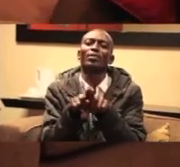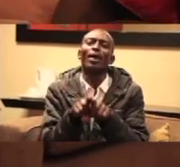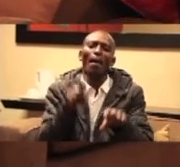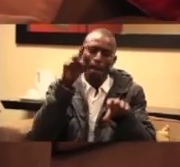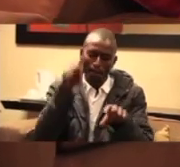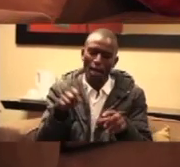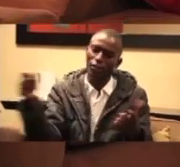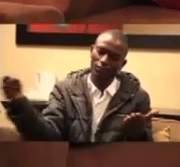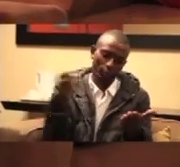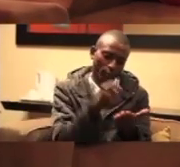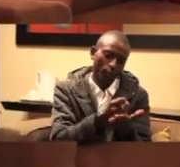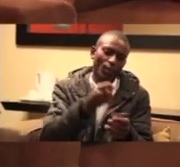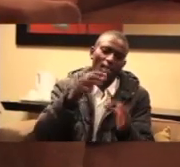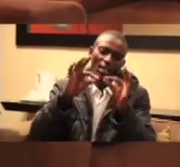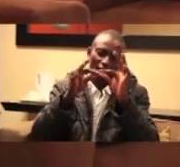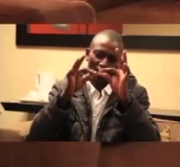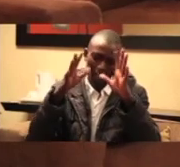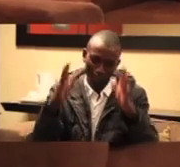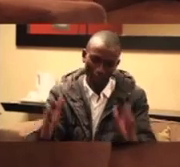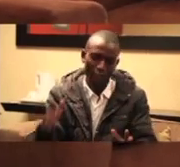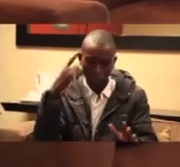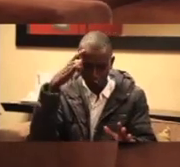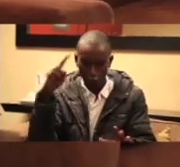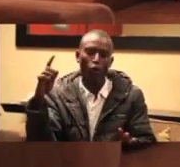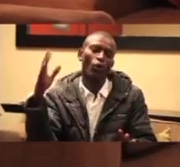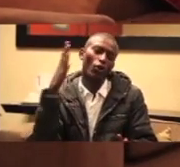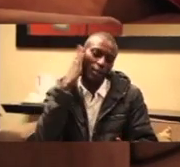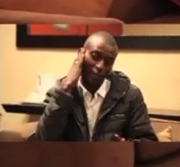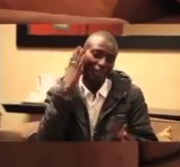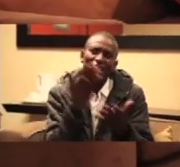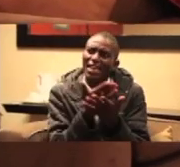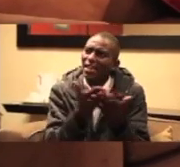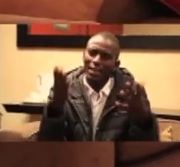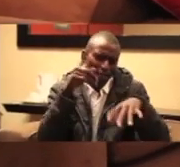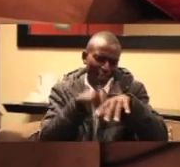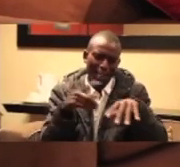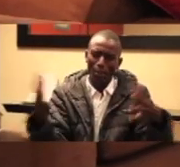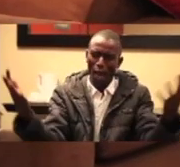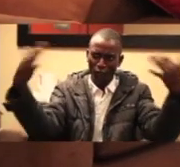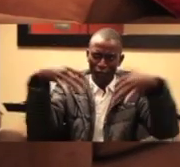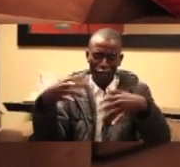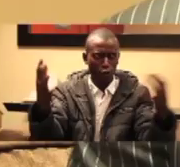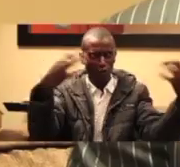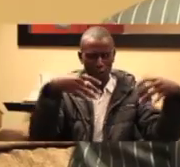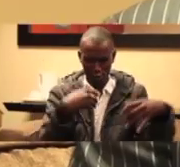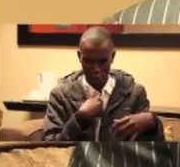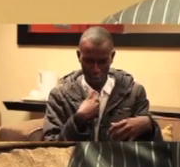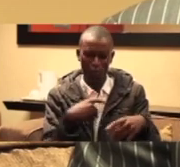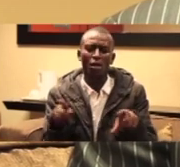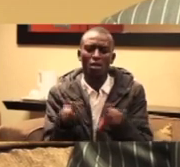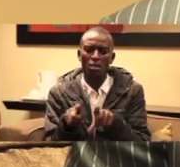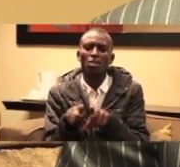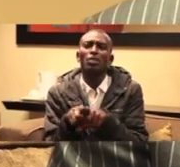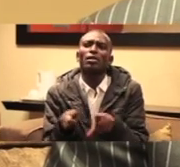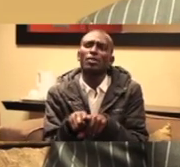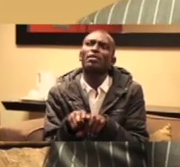interpreters so that anytime there is a function, the deaf people or the hearing impaired are not left out. We have also decided